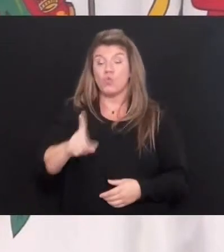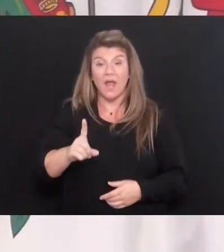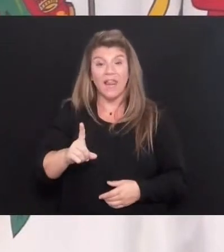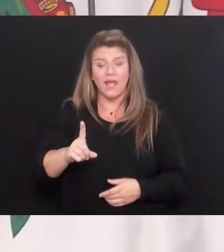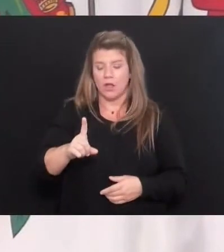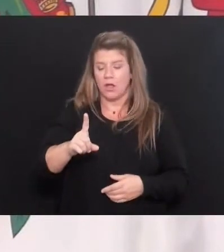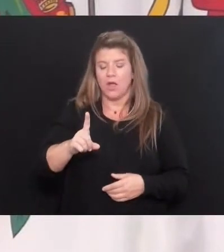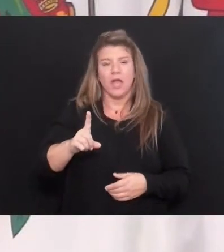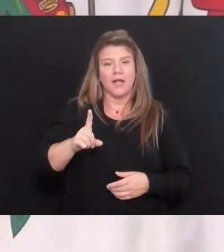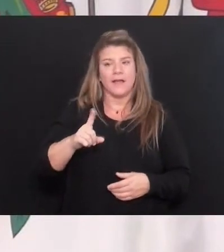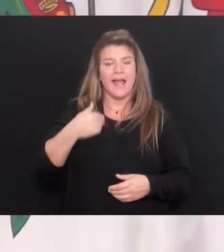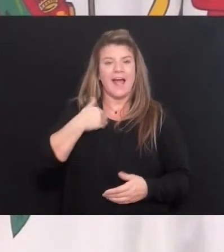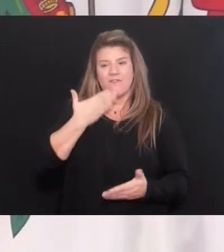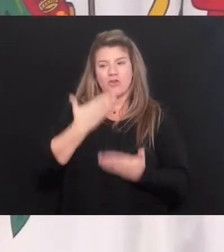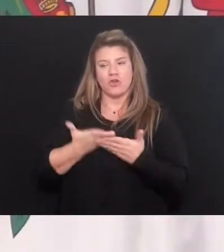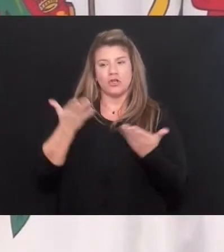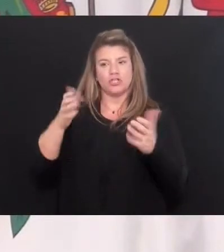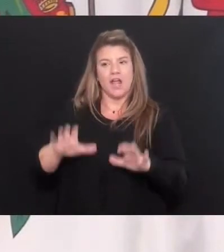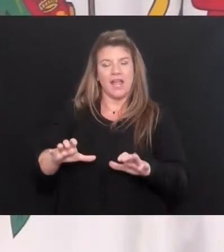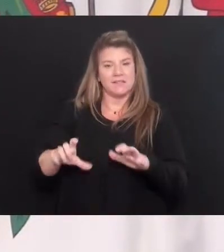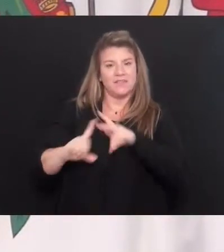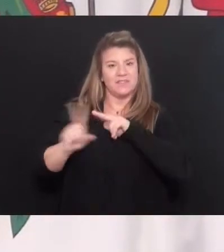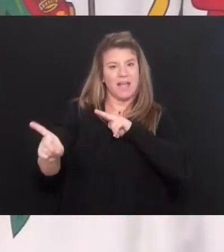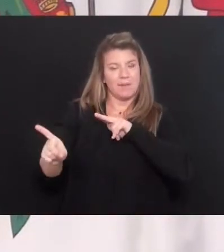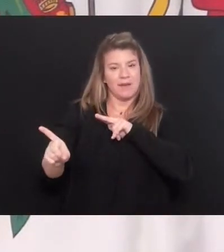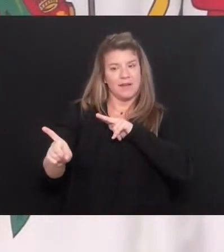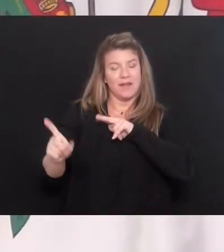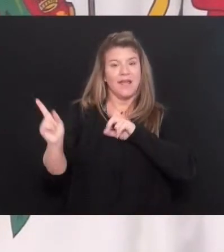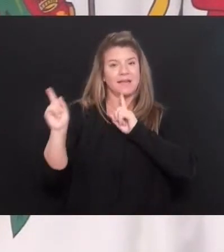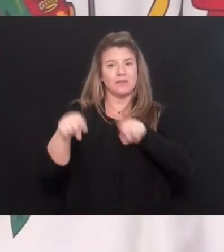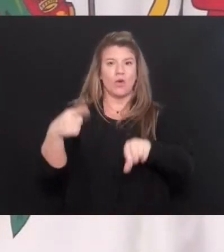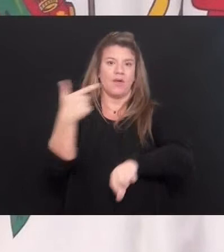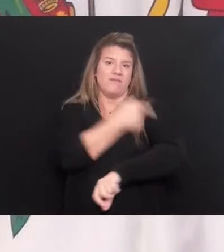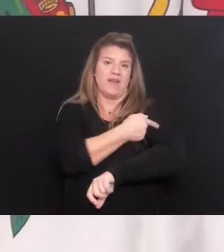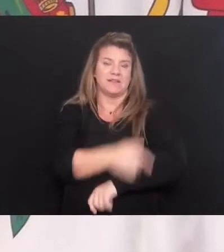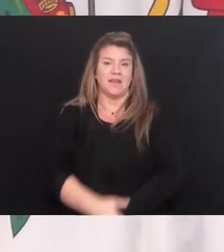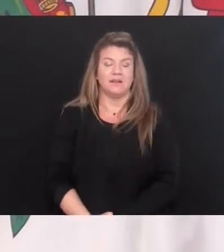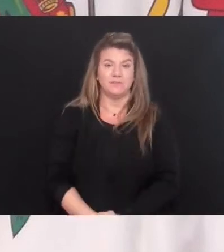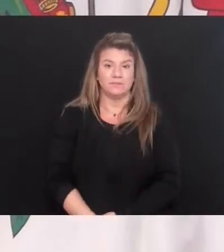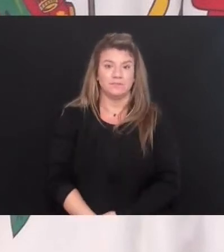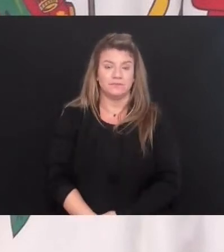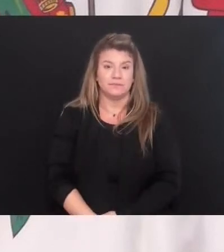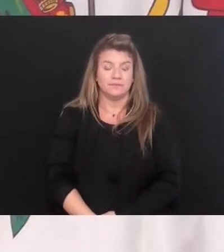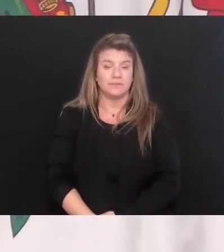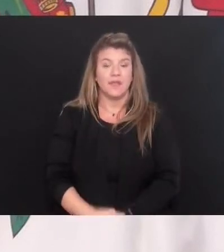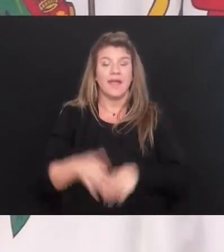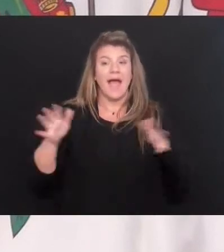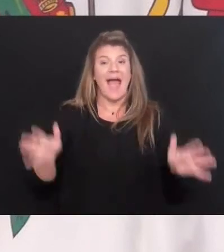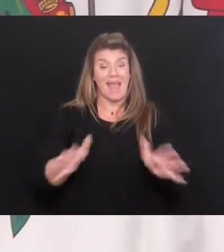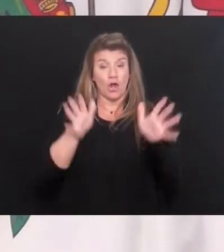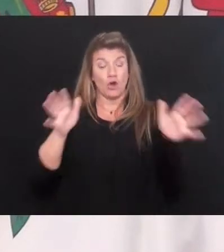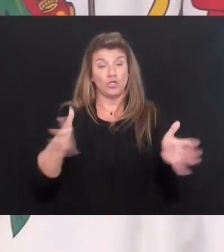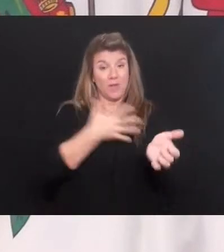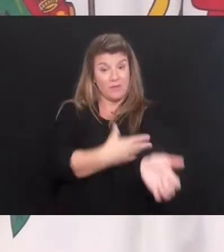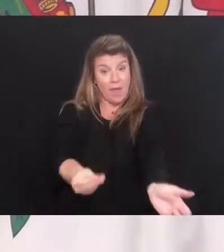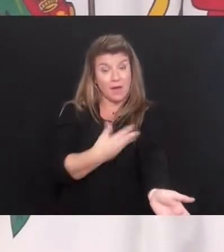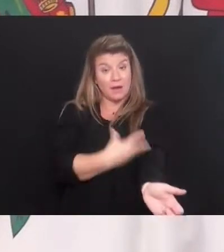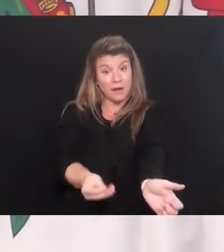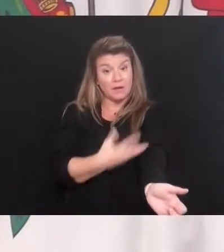going to stand a great chance of getting away from it is to be vaccinated. I encourage you about giving